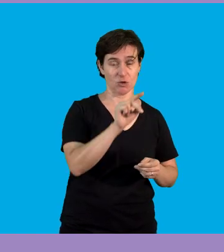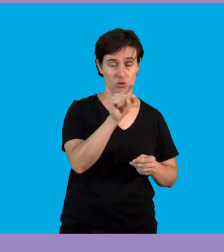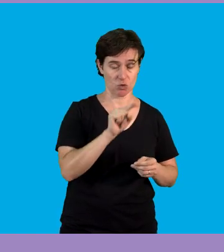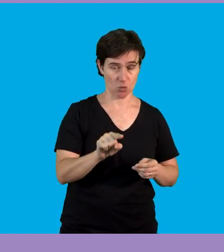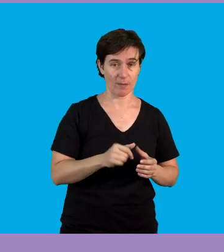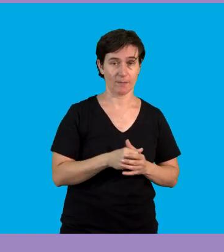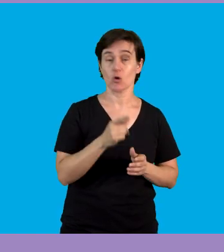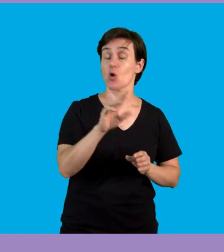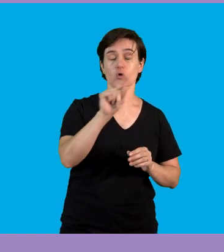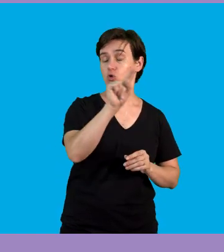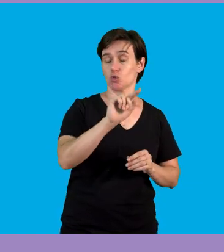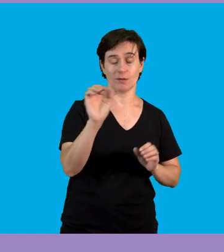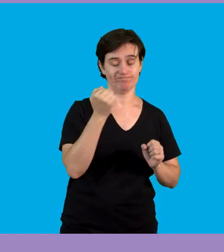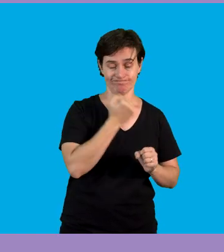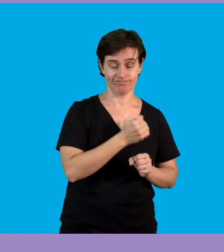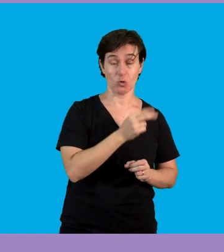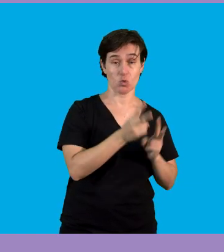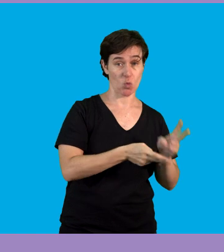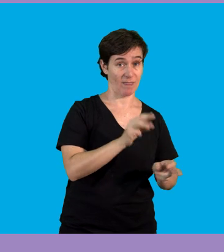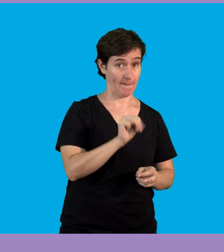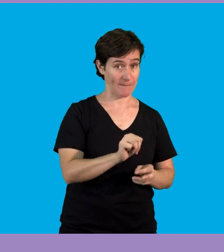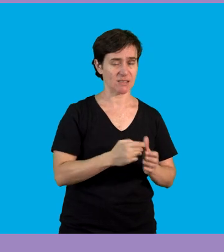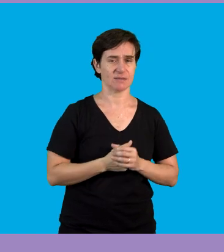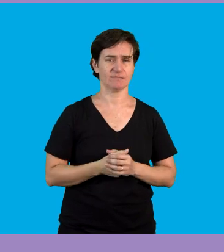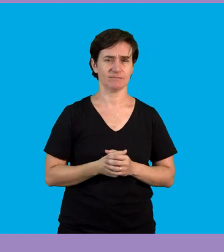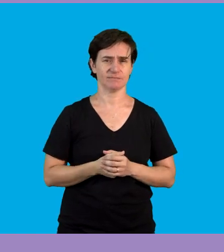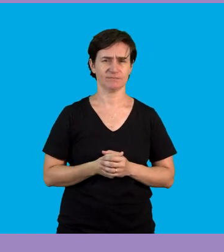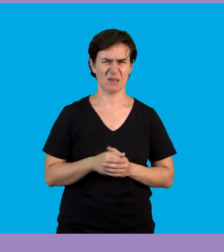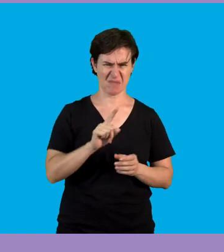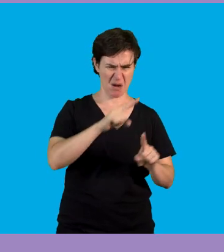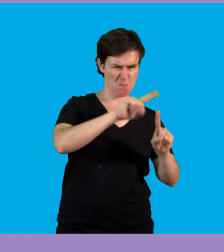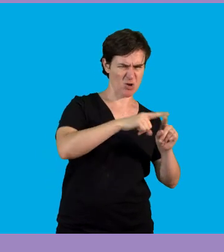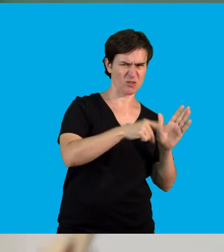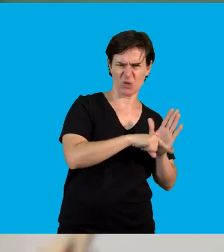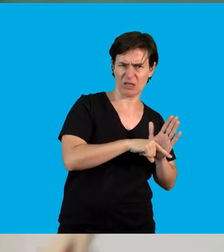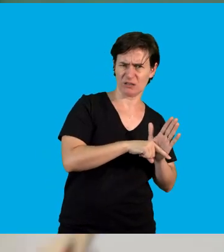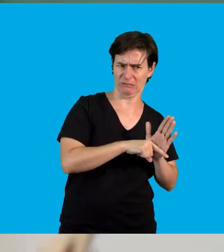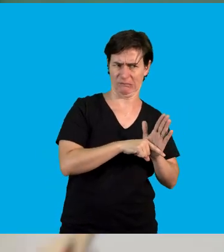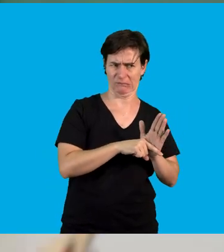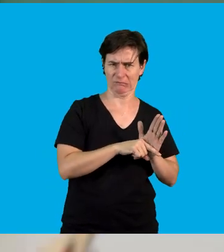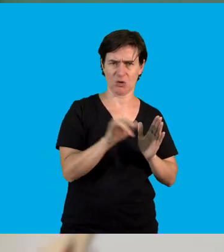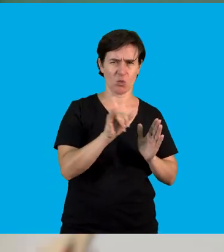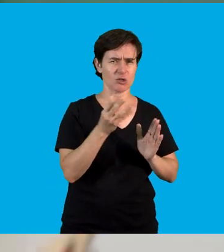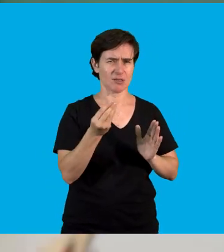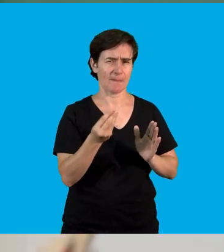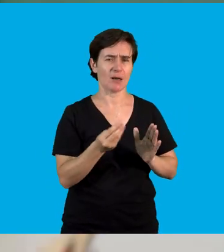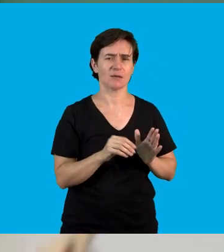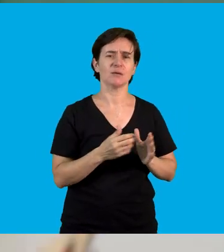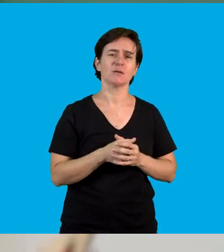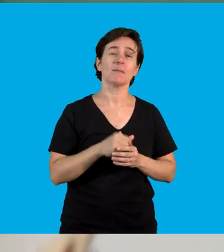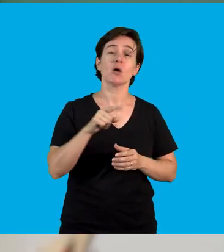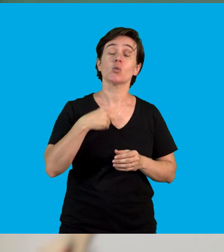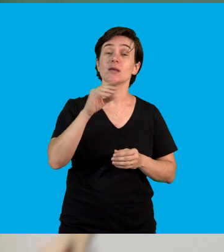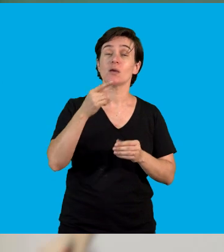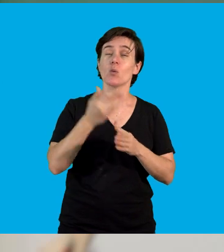but meters. But how do we decide which one we take between the positive one and the negative one? Well, we are working with